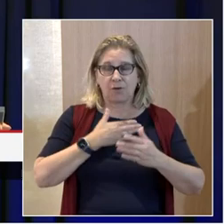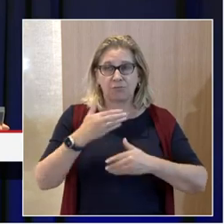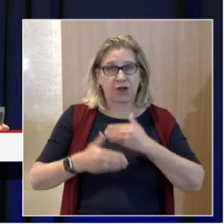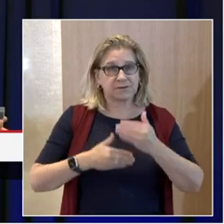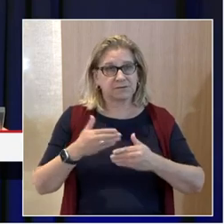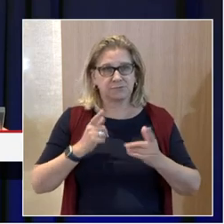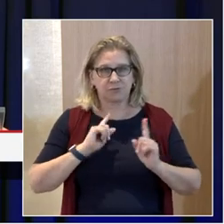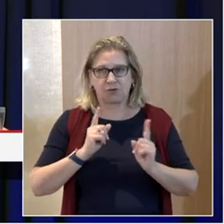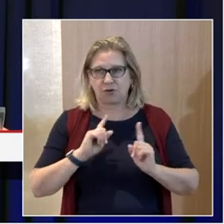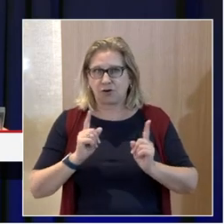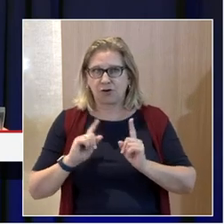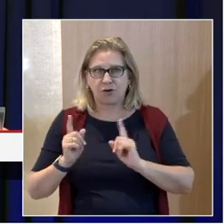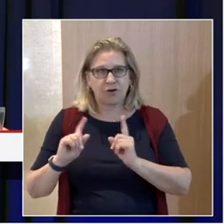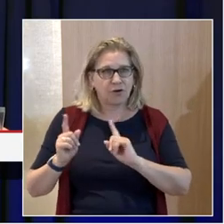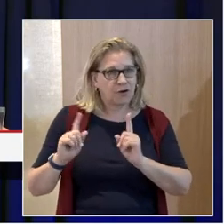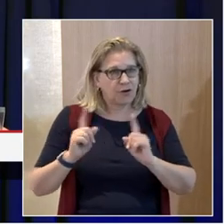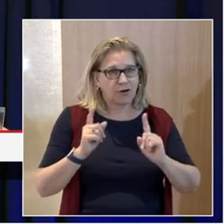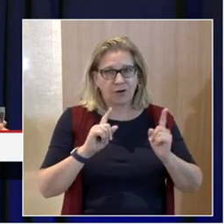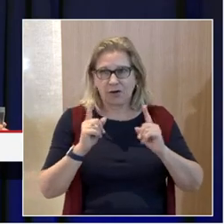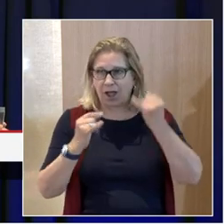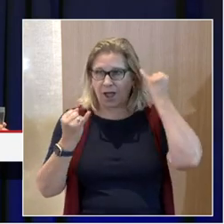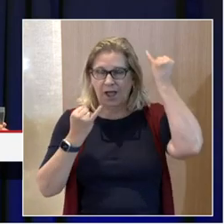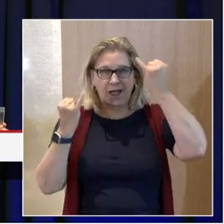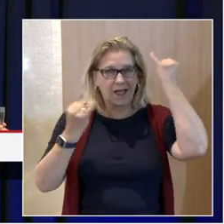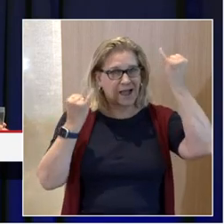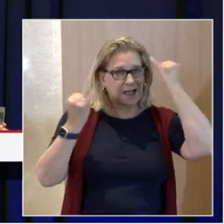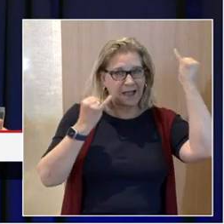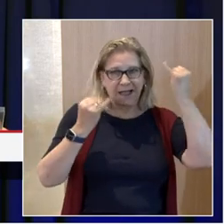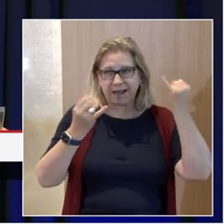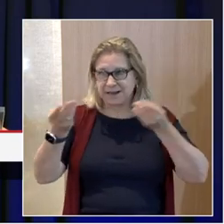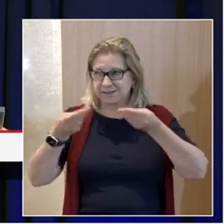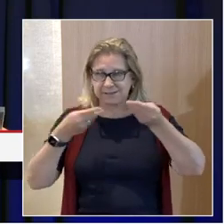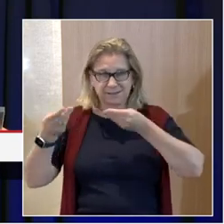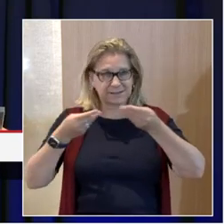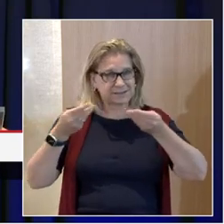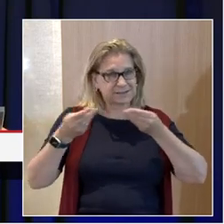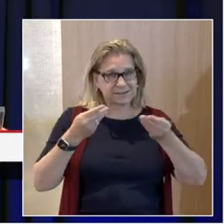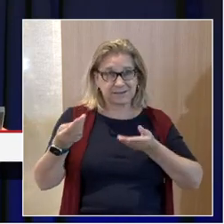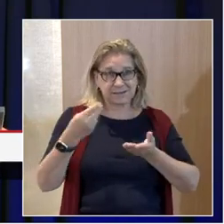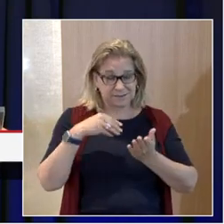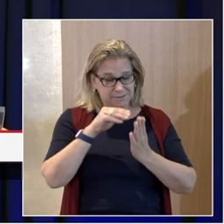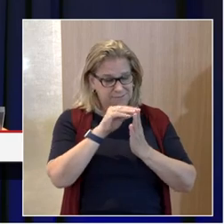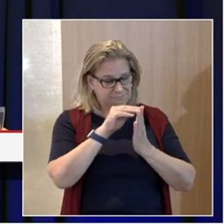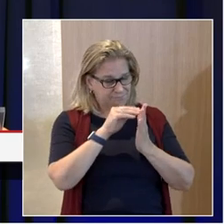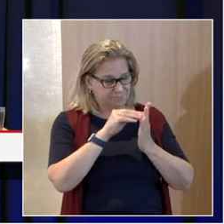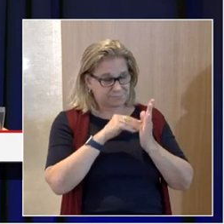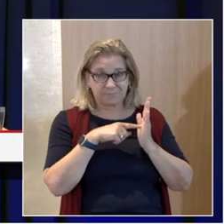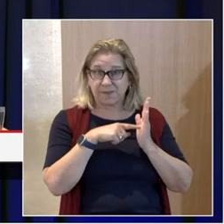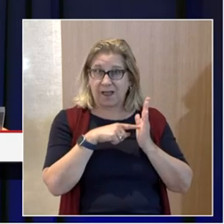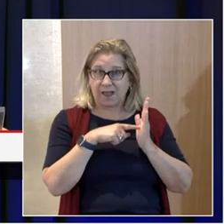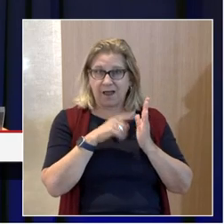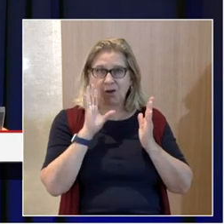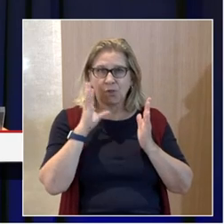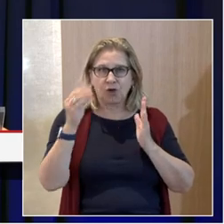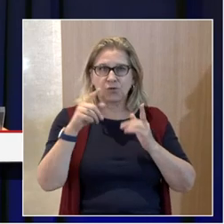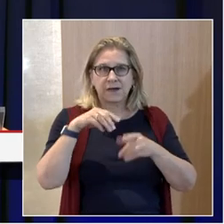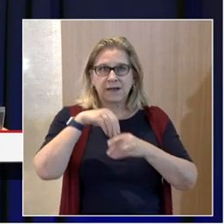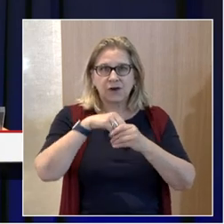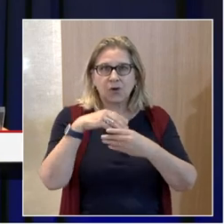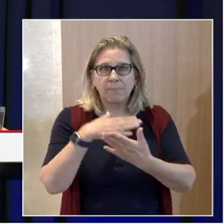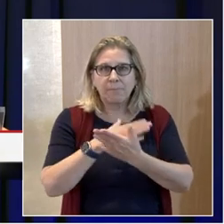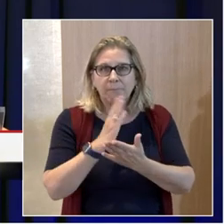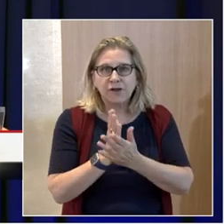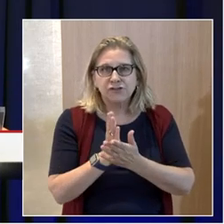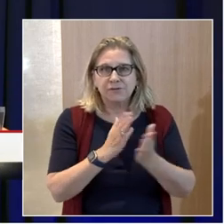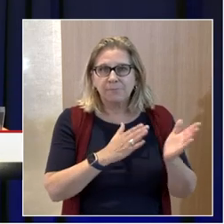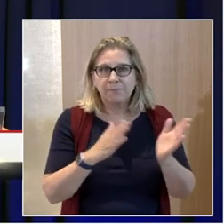your ideas into budget proposals, or turning your ideas into legislative proposals,